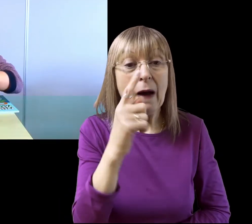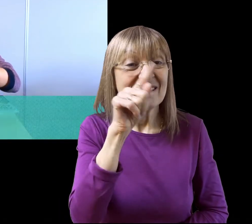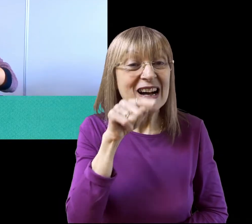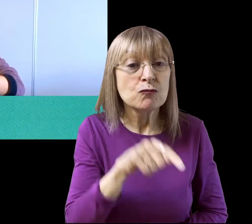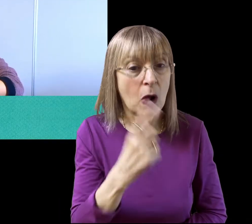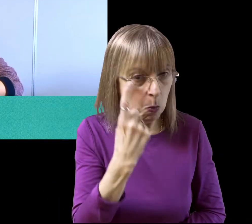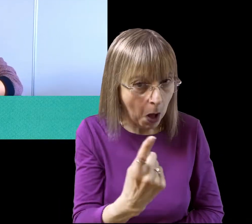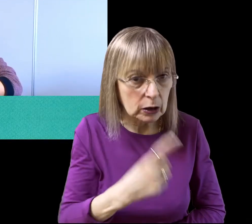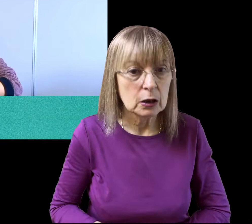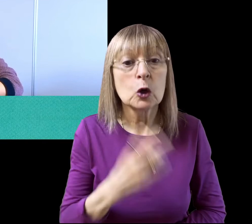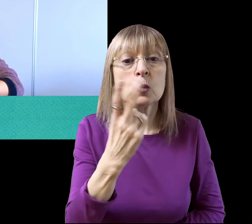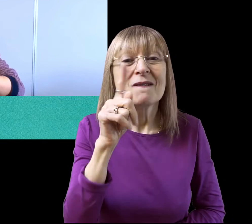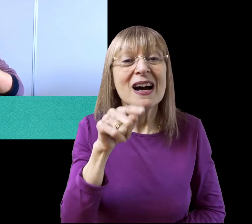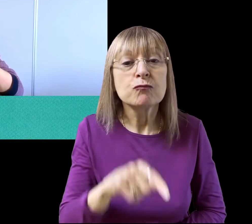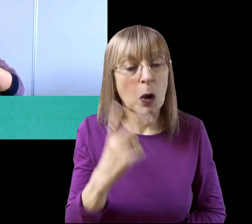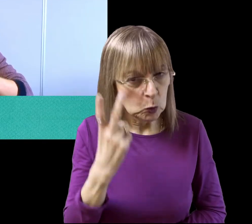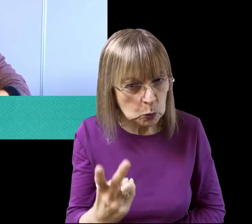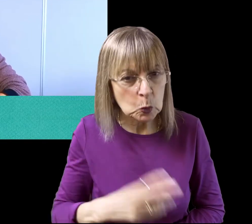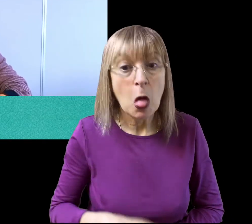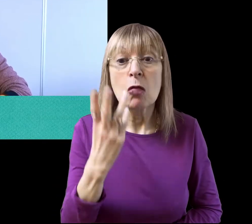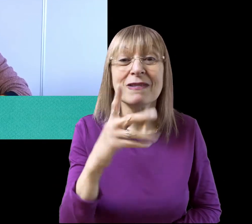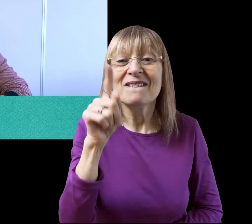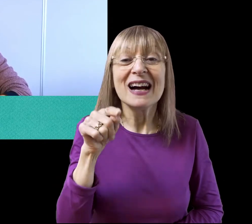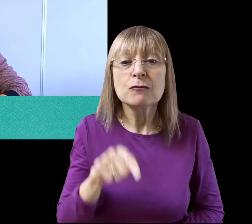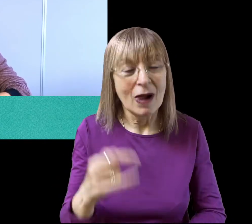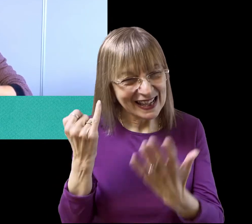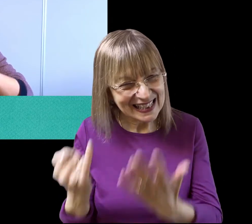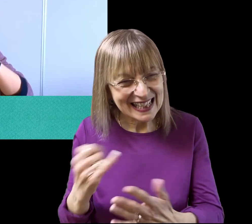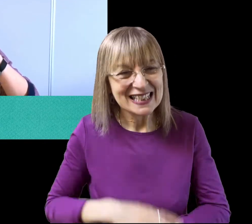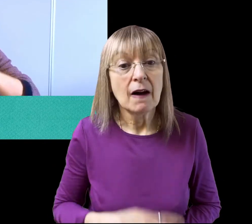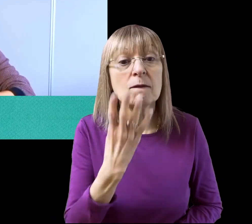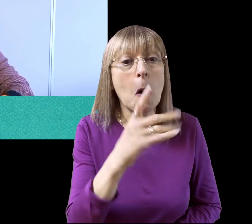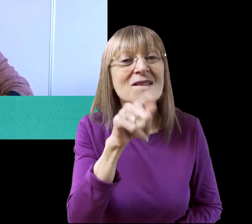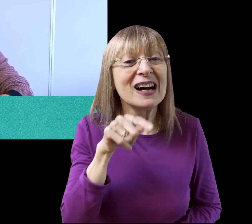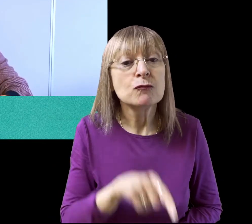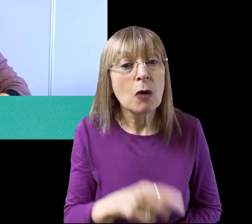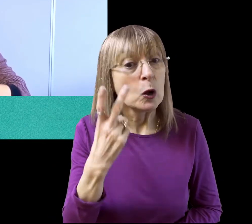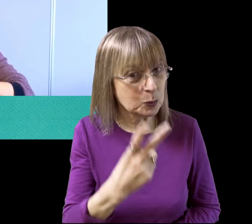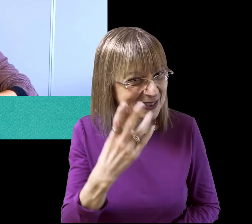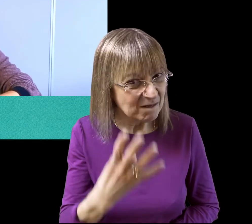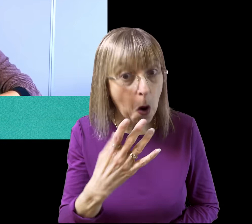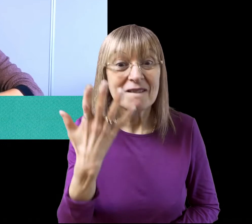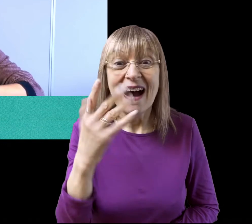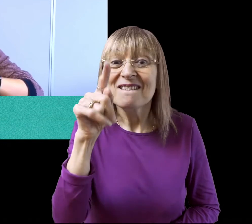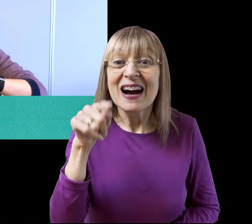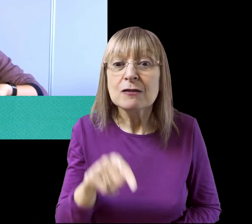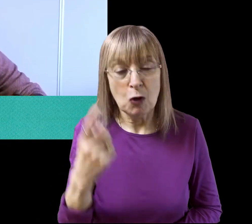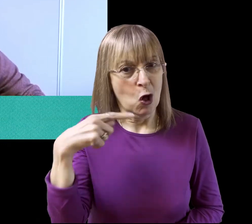quick. 1 factorial is 1, 2 factorial is 2, 3 factorial is